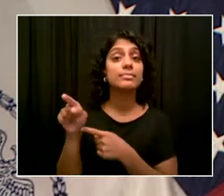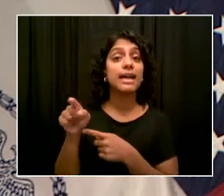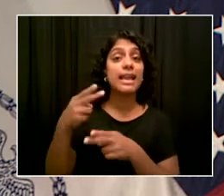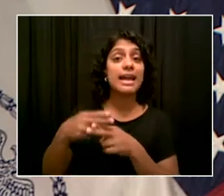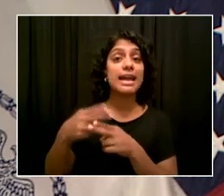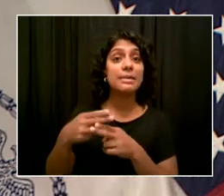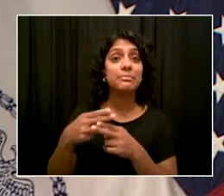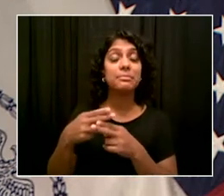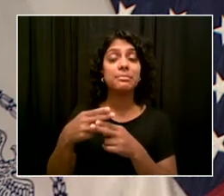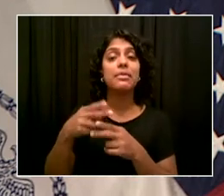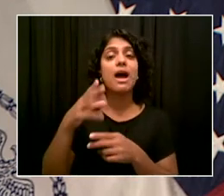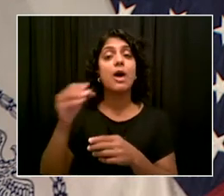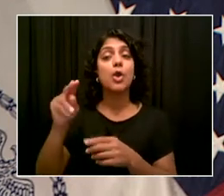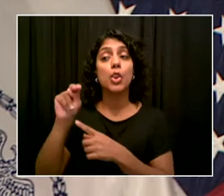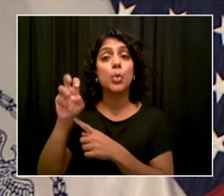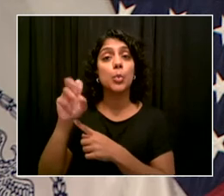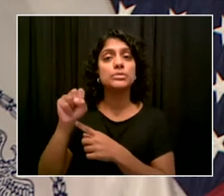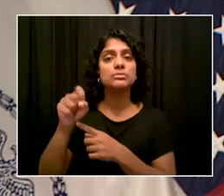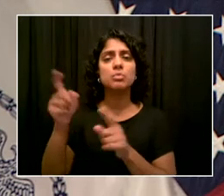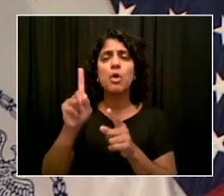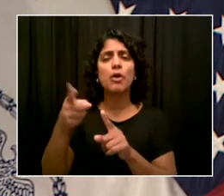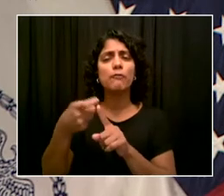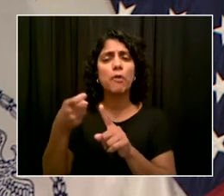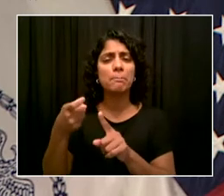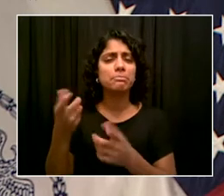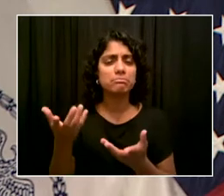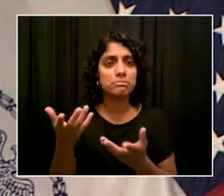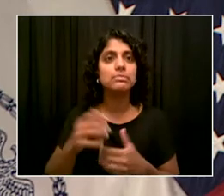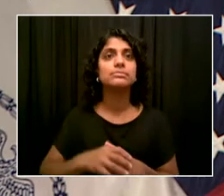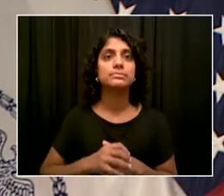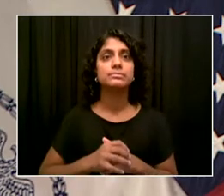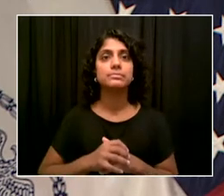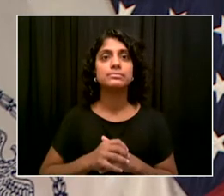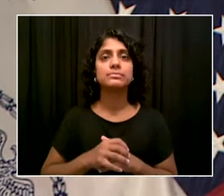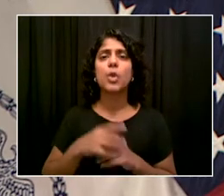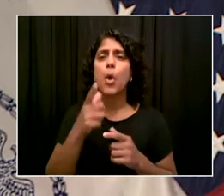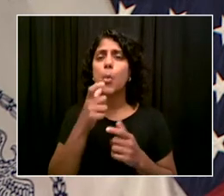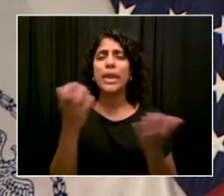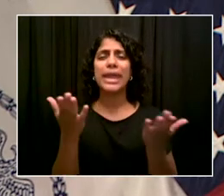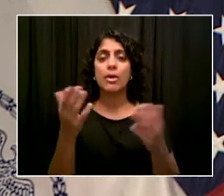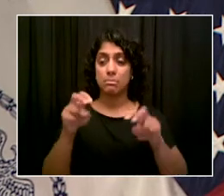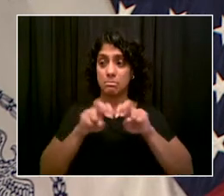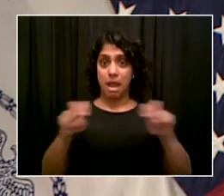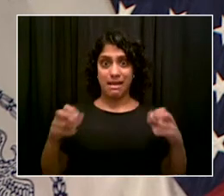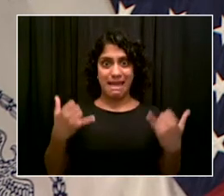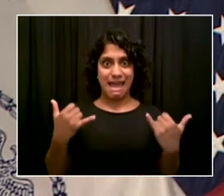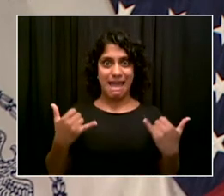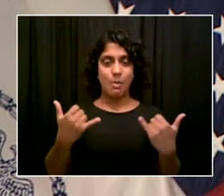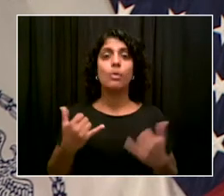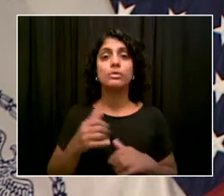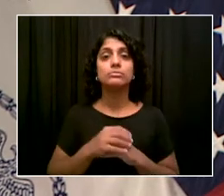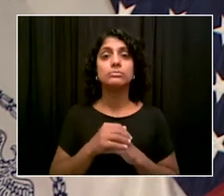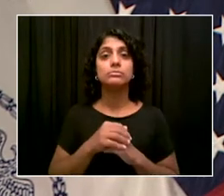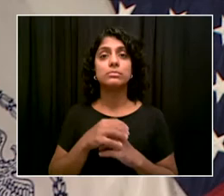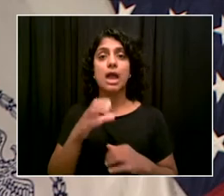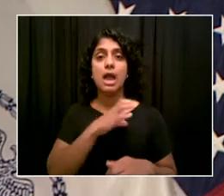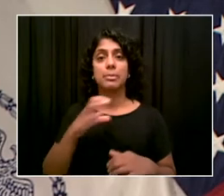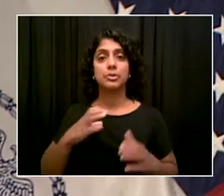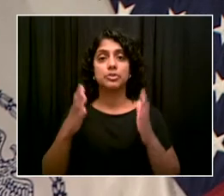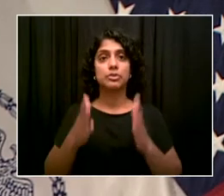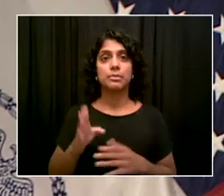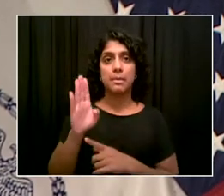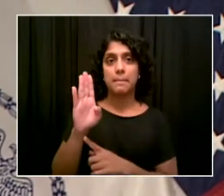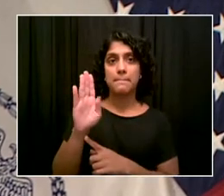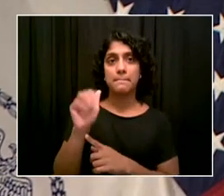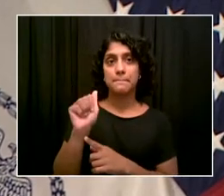We'll now begin our Q&A. As a reminder, we're joined today by Moya Commissioner Raquel Batista, by Dr. Mitch Katz, and by Dr. Dave Choksi.